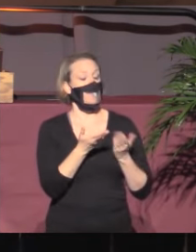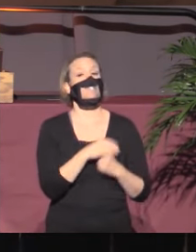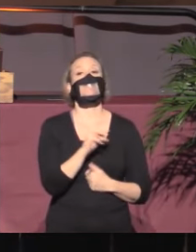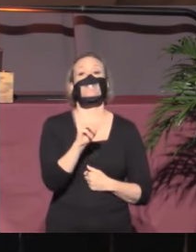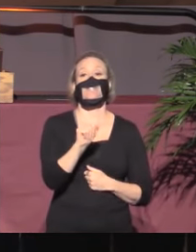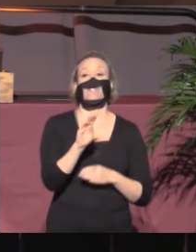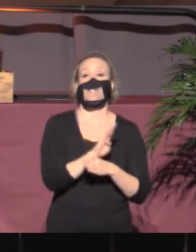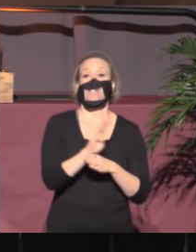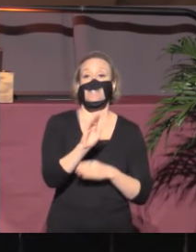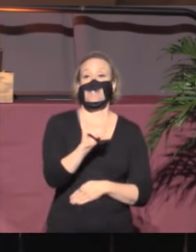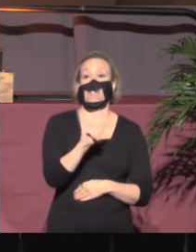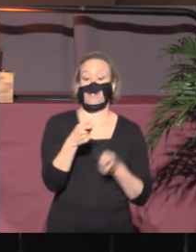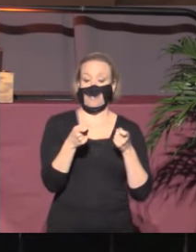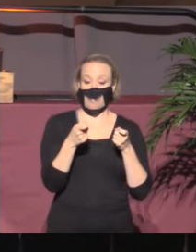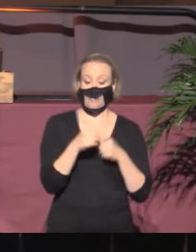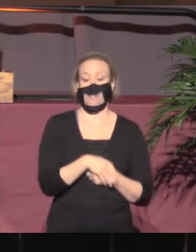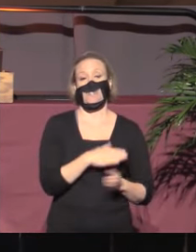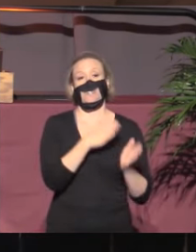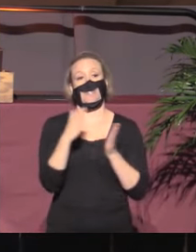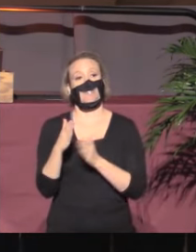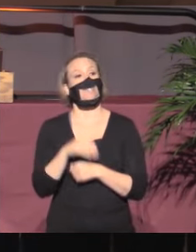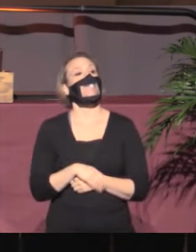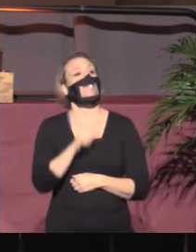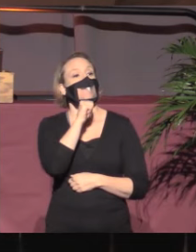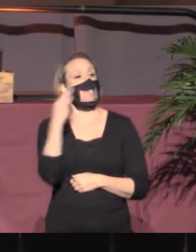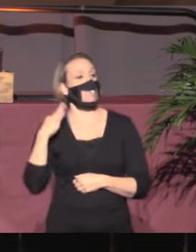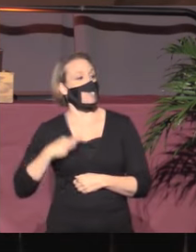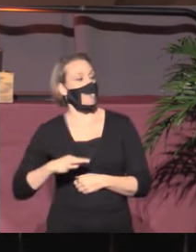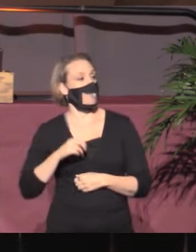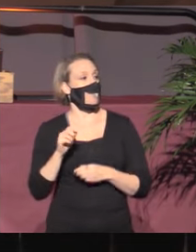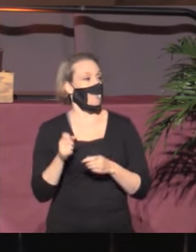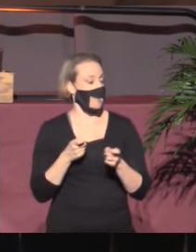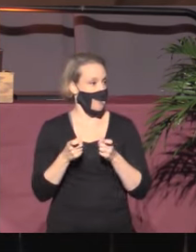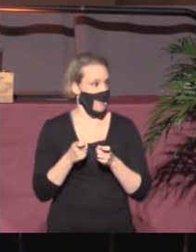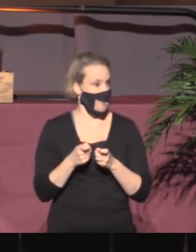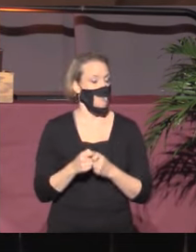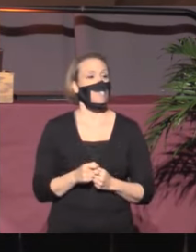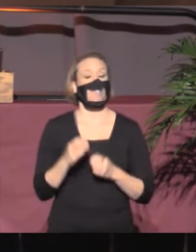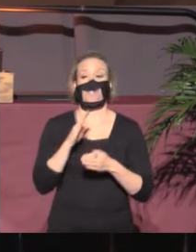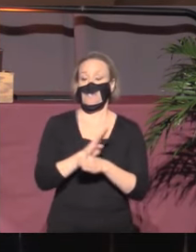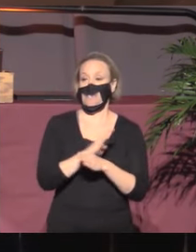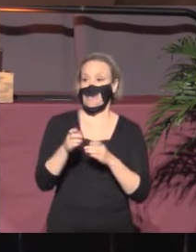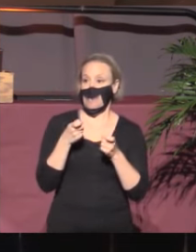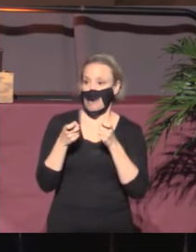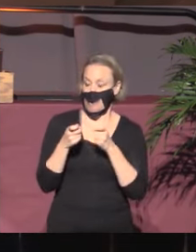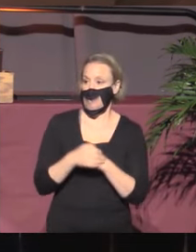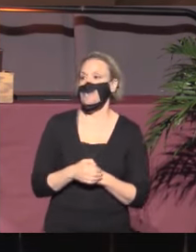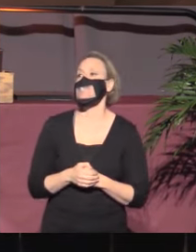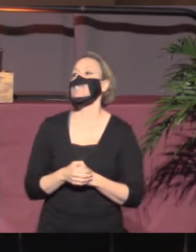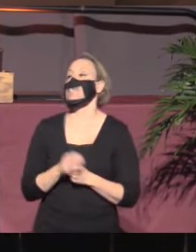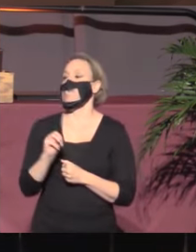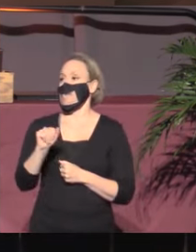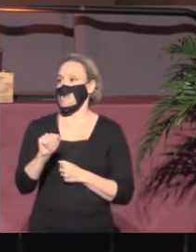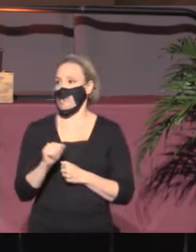Business Administration, Master of Nonprofit Management, Master of Science and Business Analytics, and Master of Public Administration